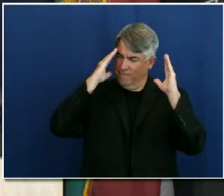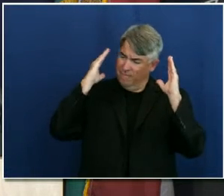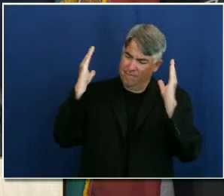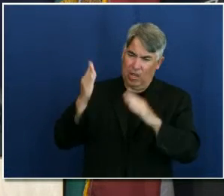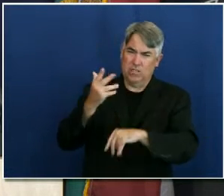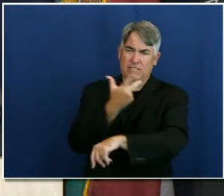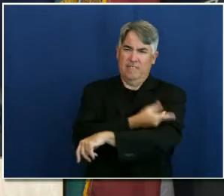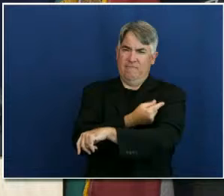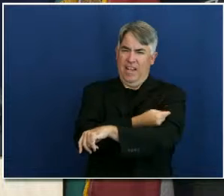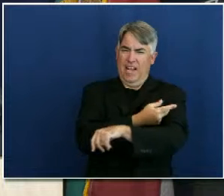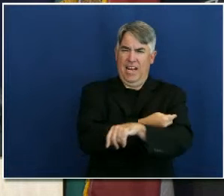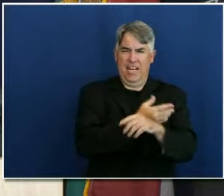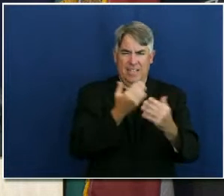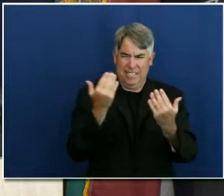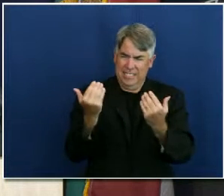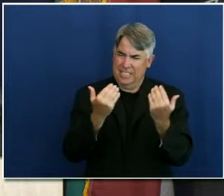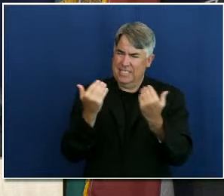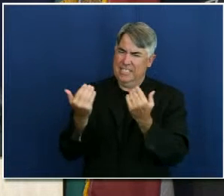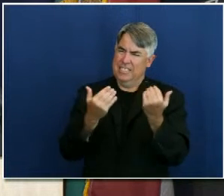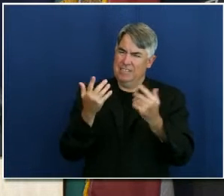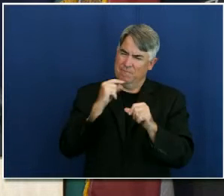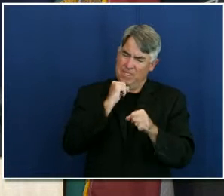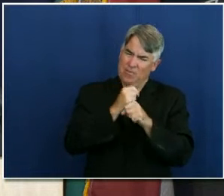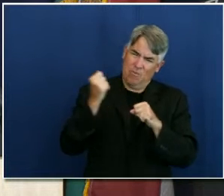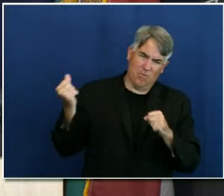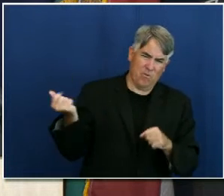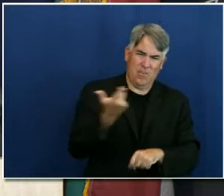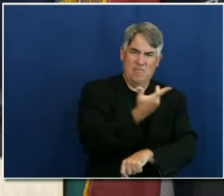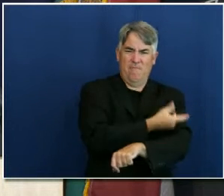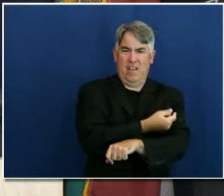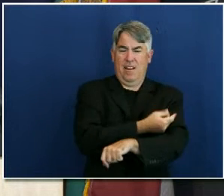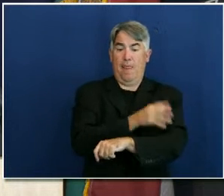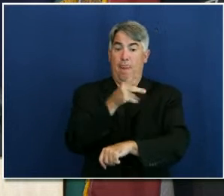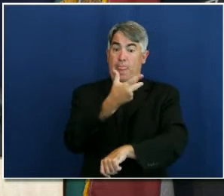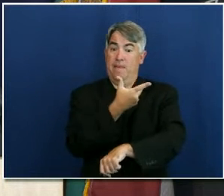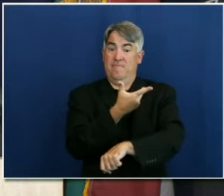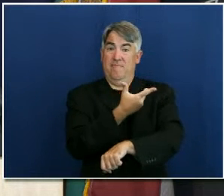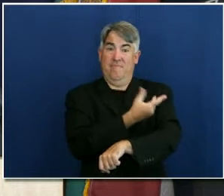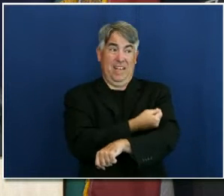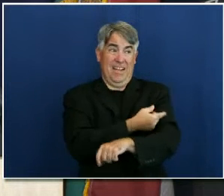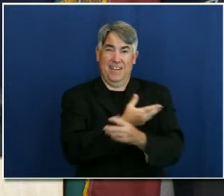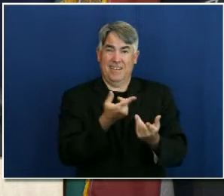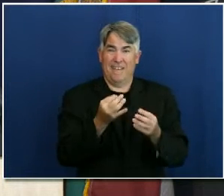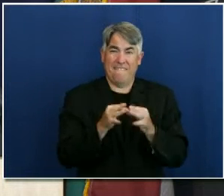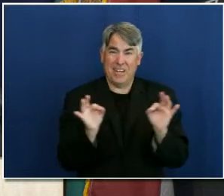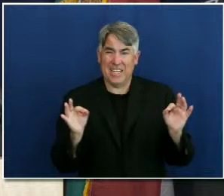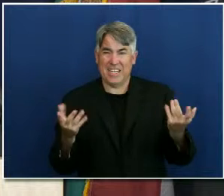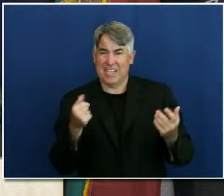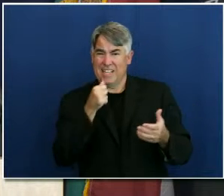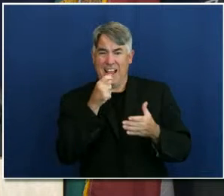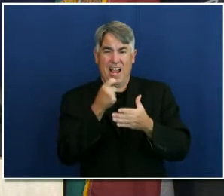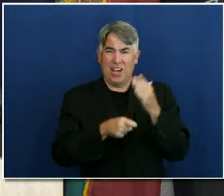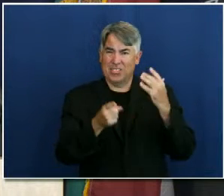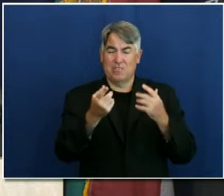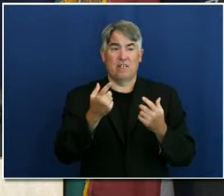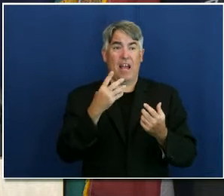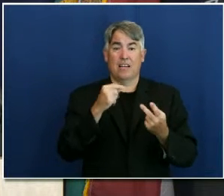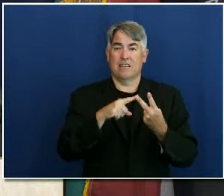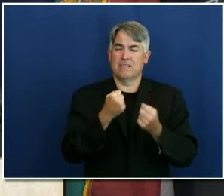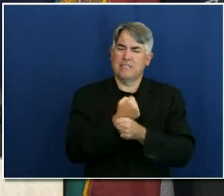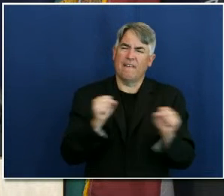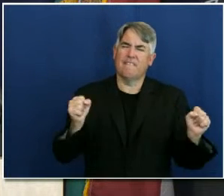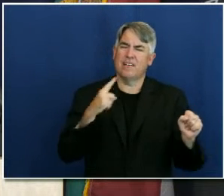free, it is safe, and we know it is effective, and we encourage all San Diegans, please avail yourself of one of the